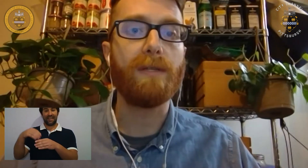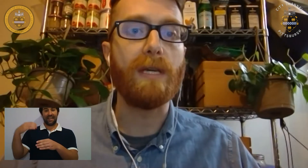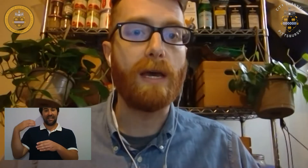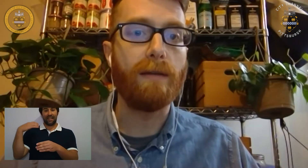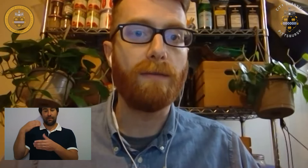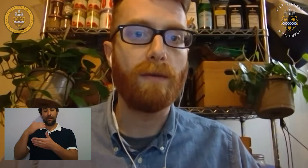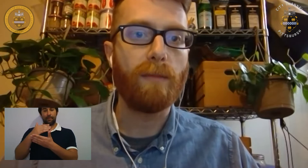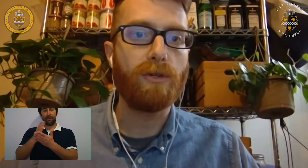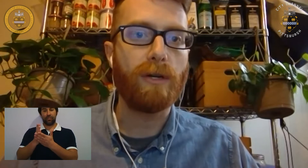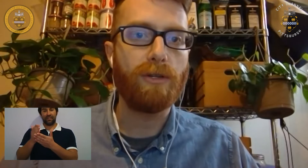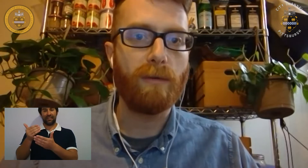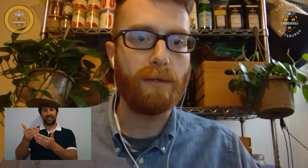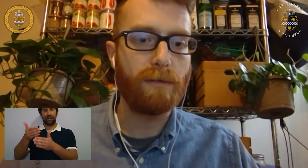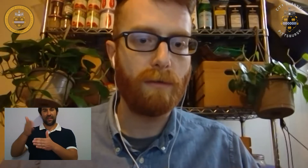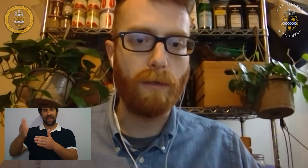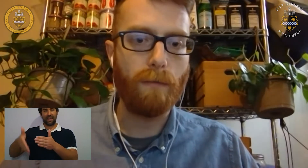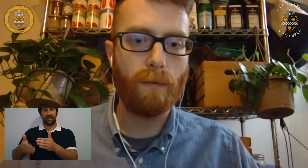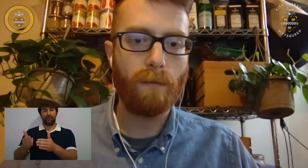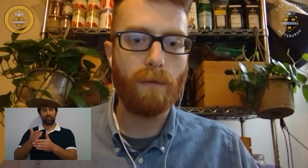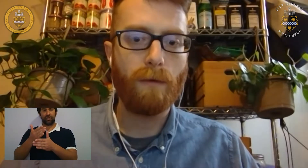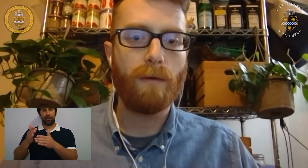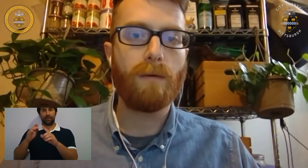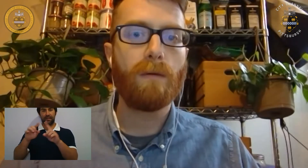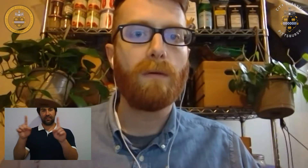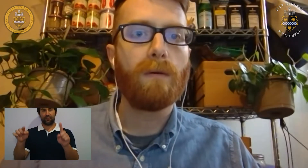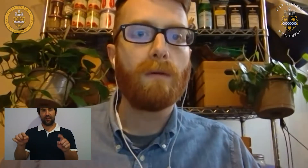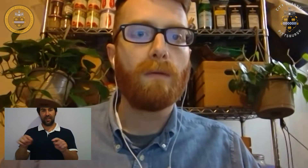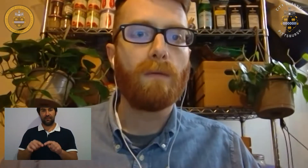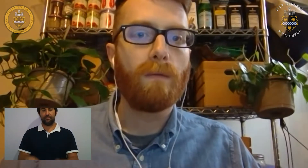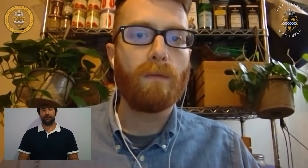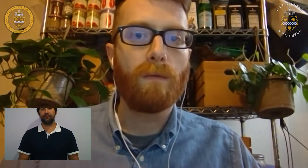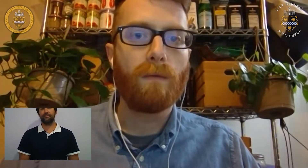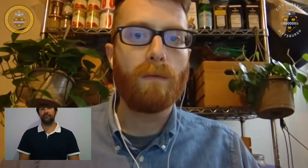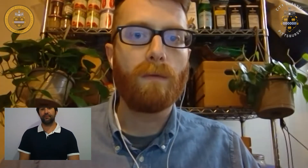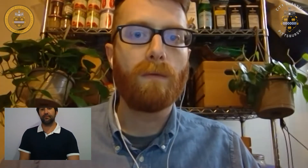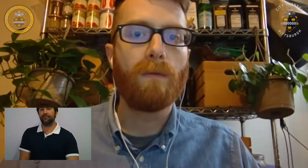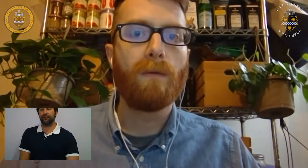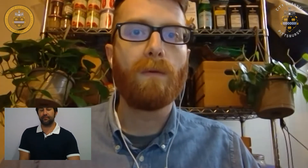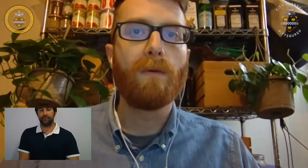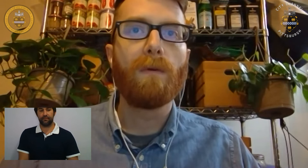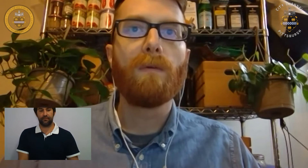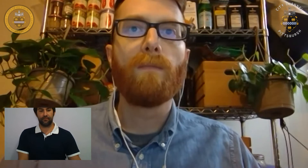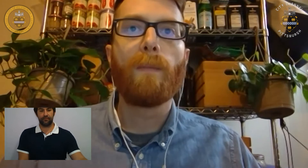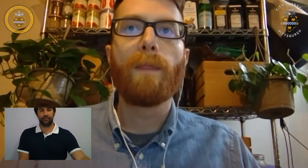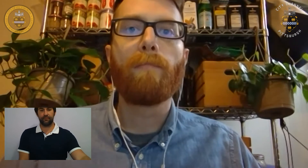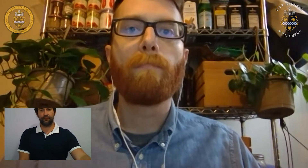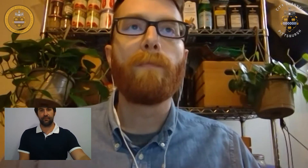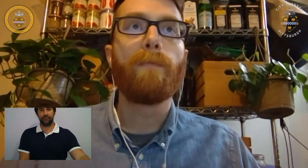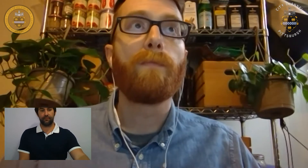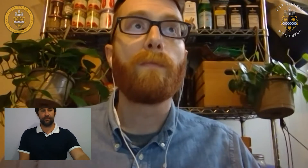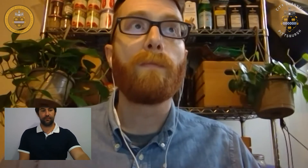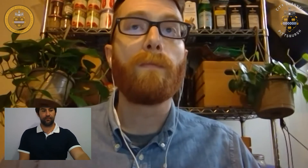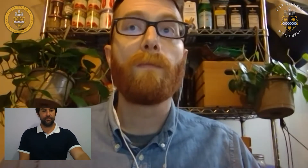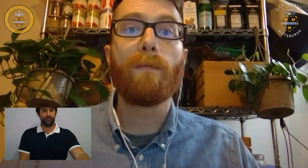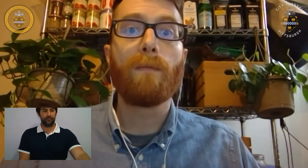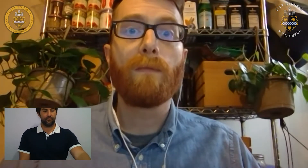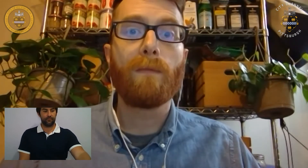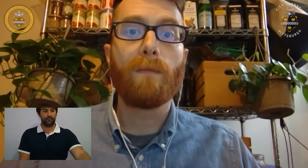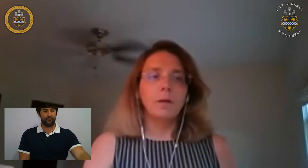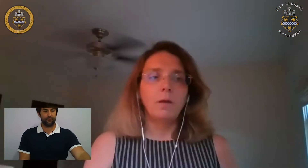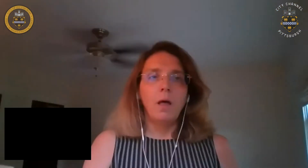them can be done, the smaller improvements, railings and you know, a flight or a couple of treads of steps